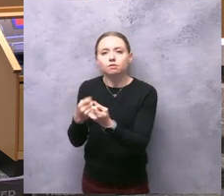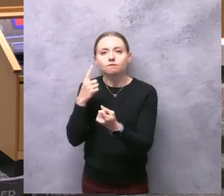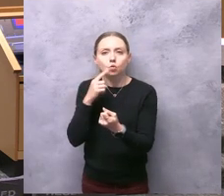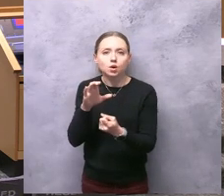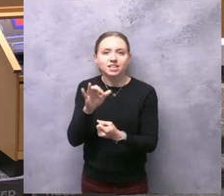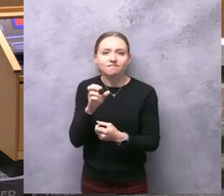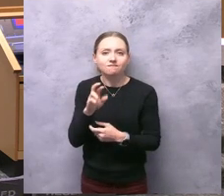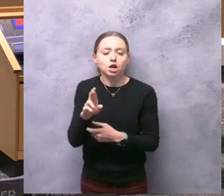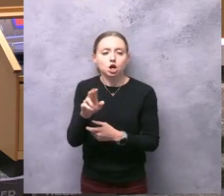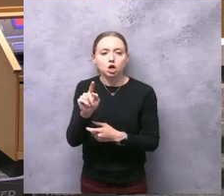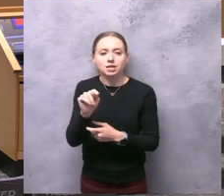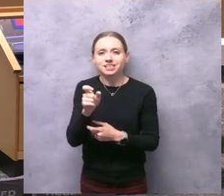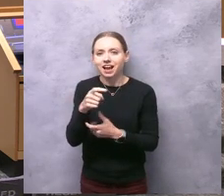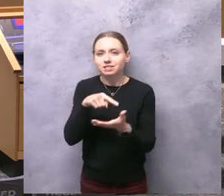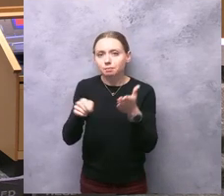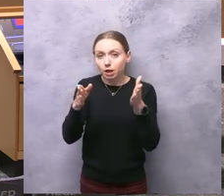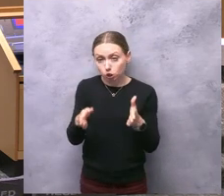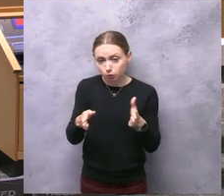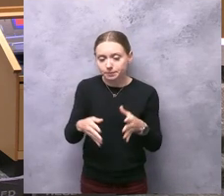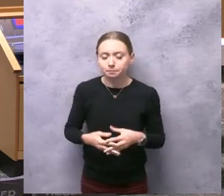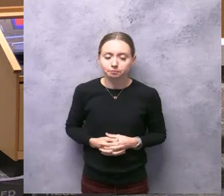taxpayers.